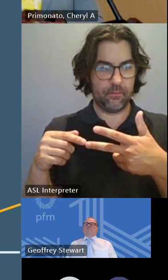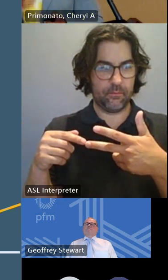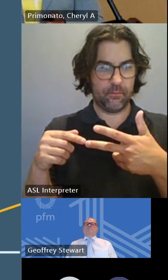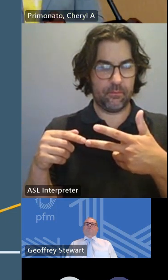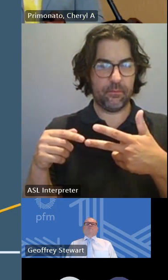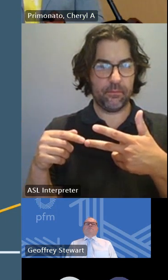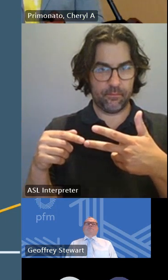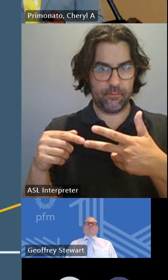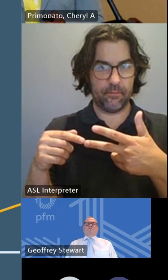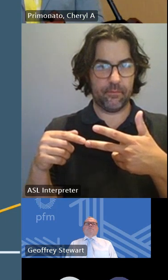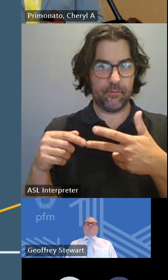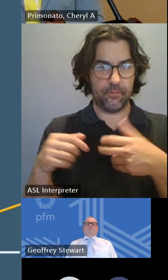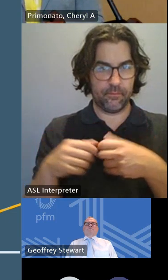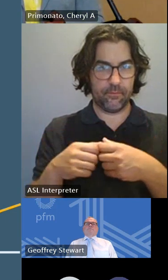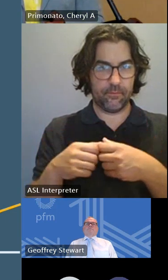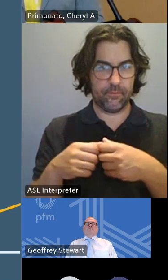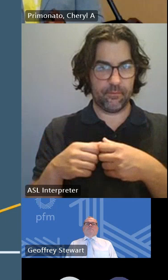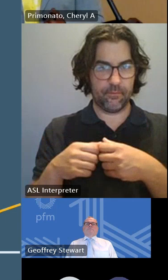funds.